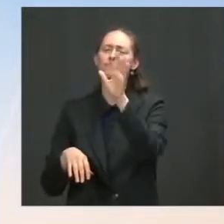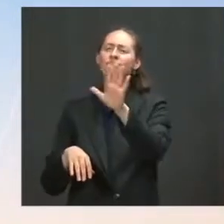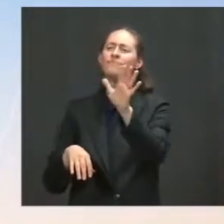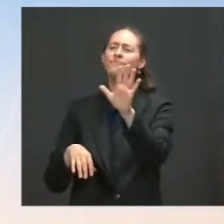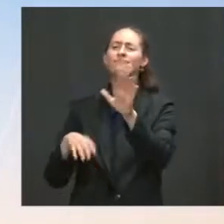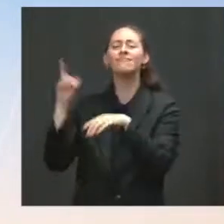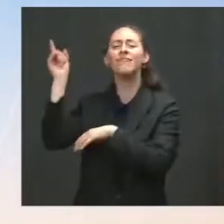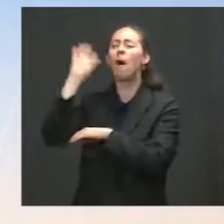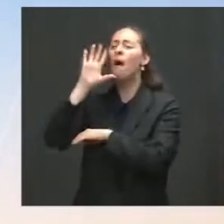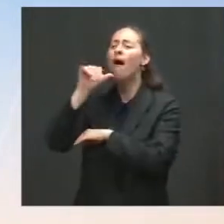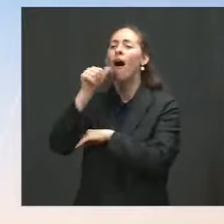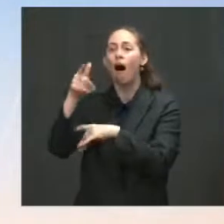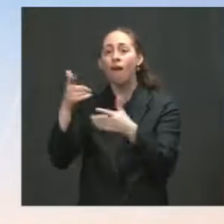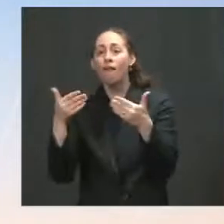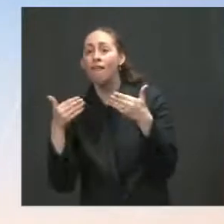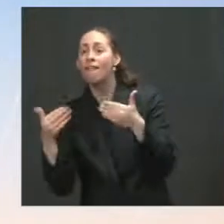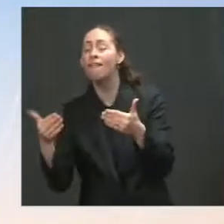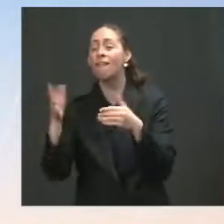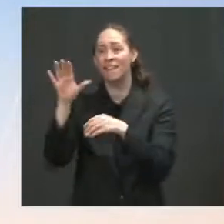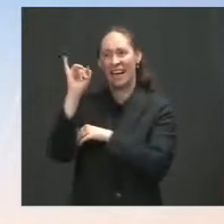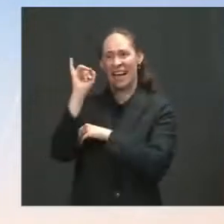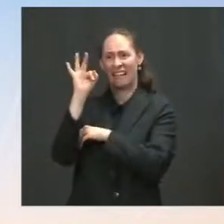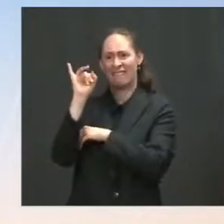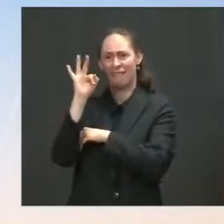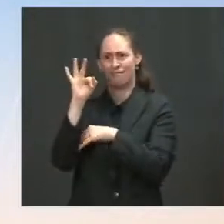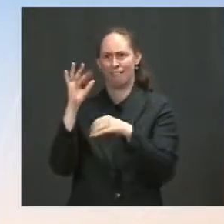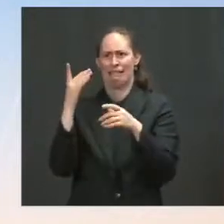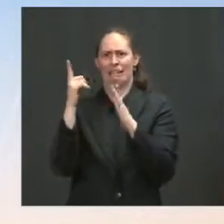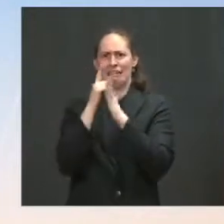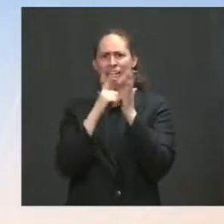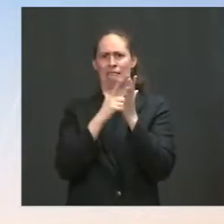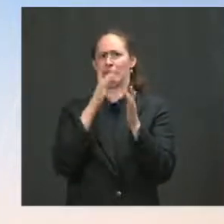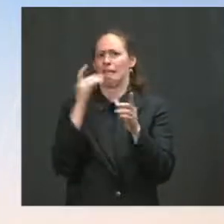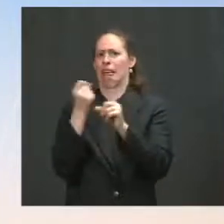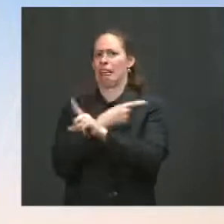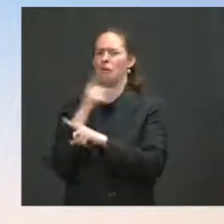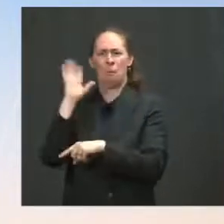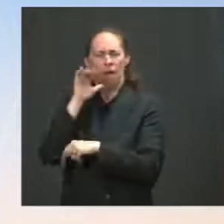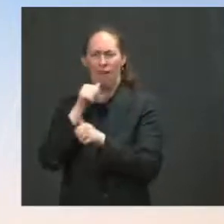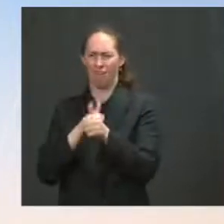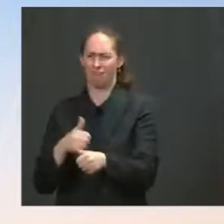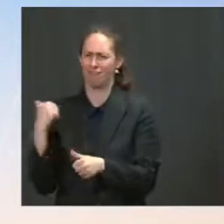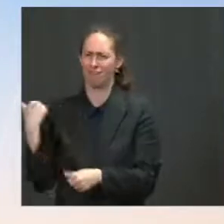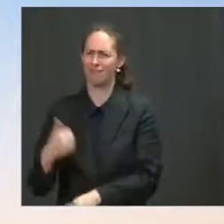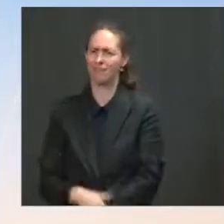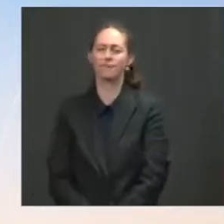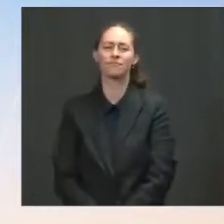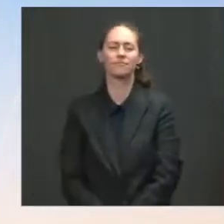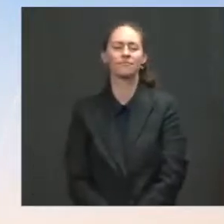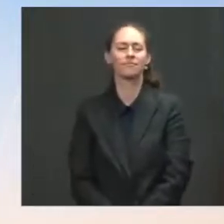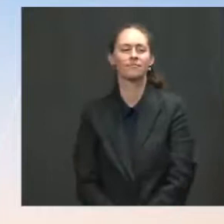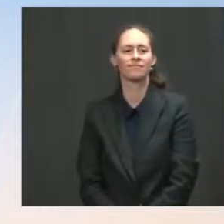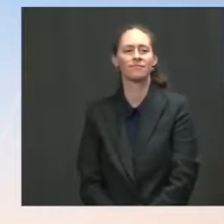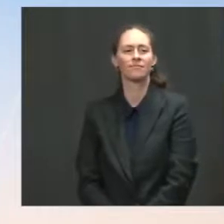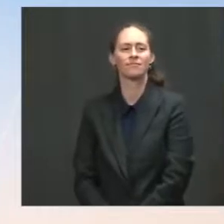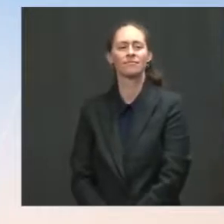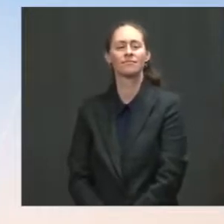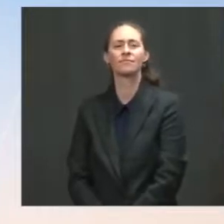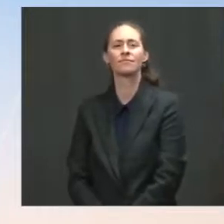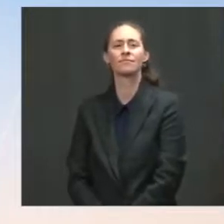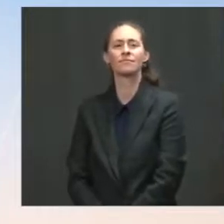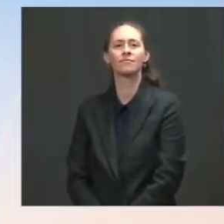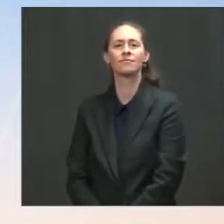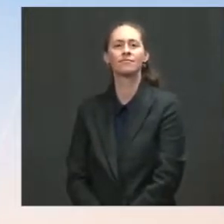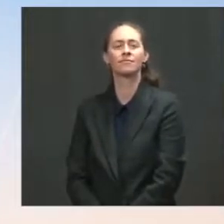comfortable with the legal justification. Let me just go around. Go ahead to the middle here. Yeah, thanks, Jen. Two quick questions. First, I was hoping you could preview a little